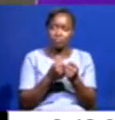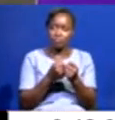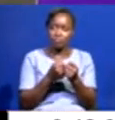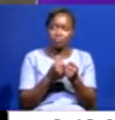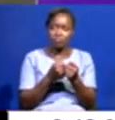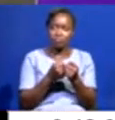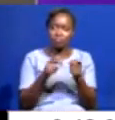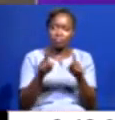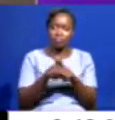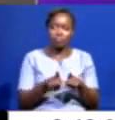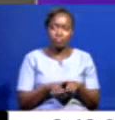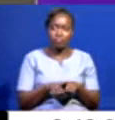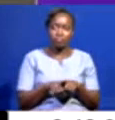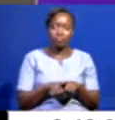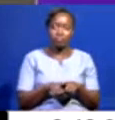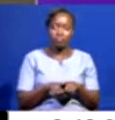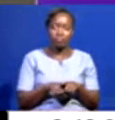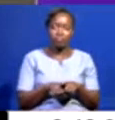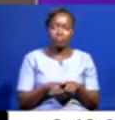looking at also issues on